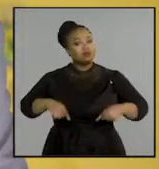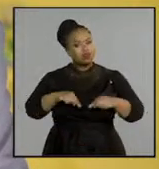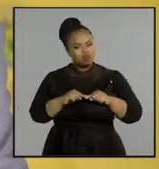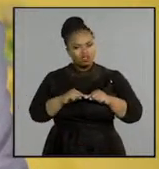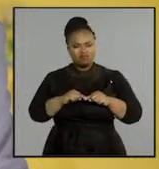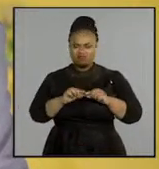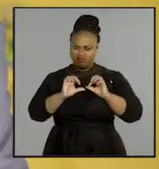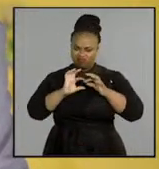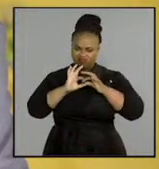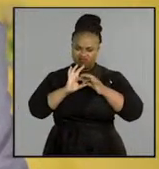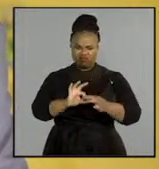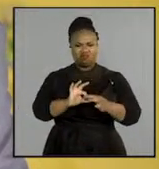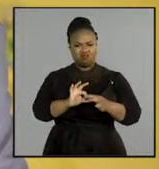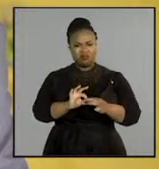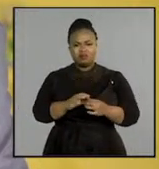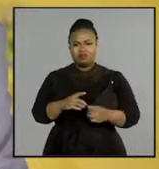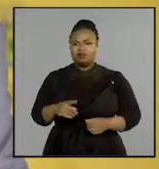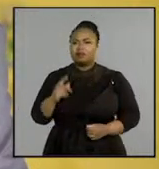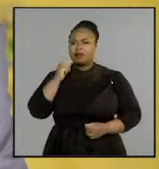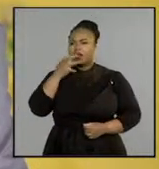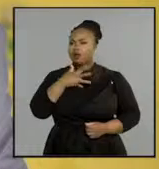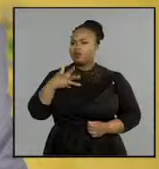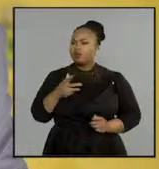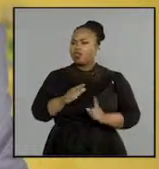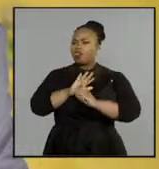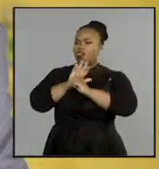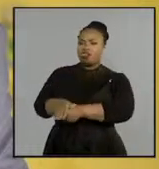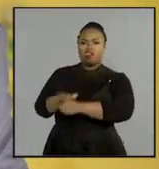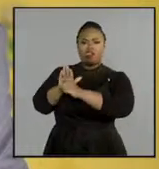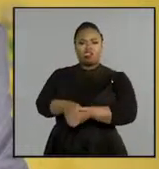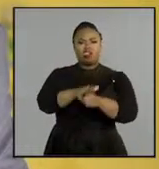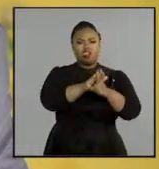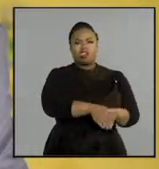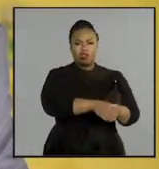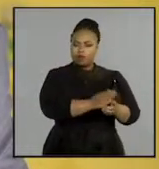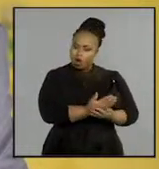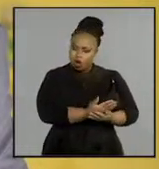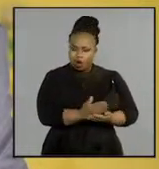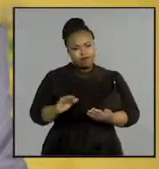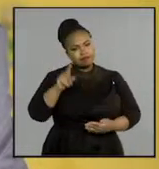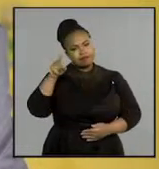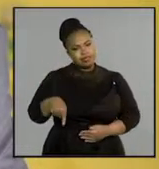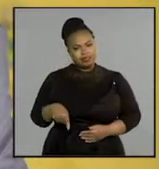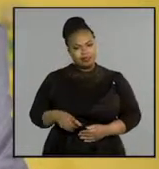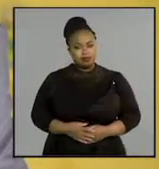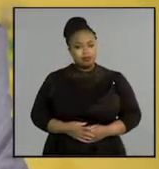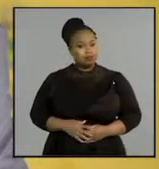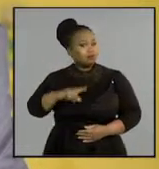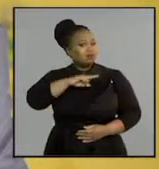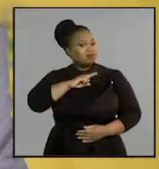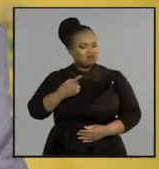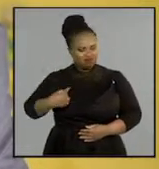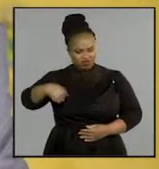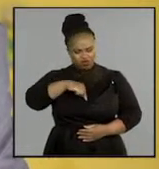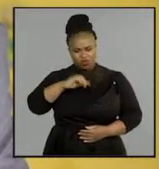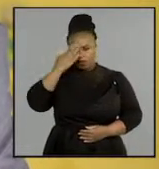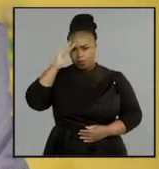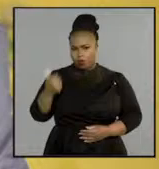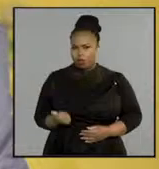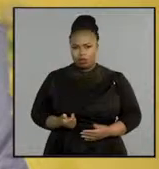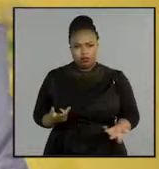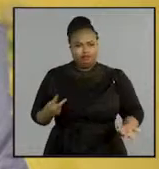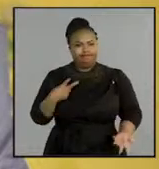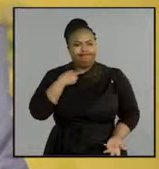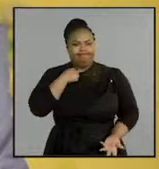We are committed to fighting against gender oppression in all its different manifestations. We